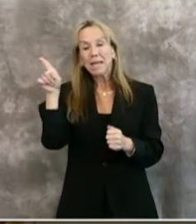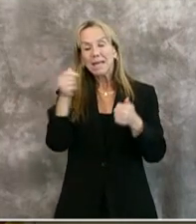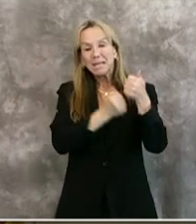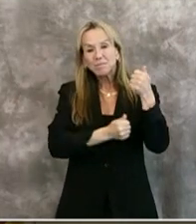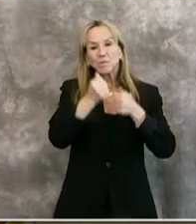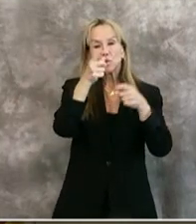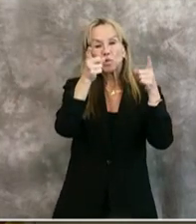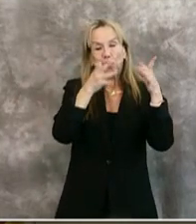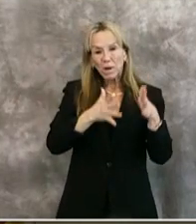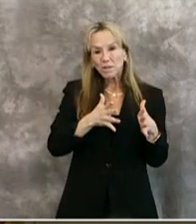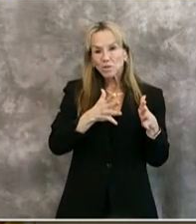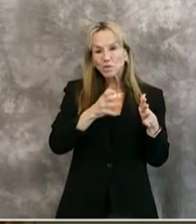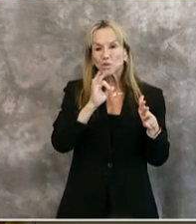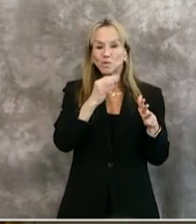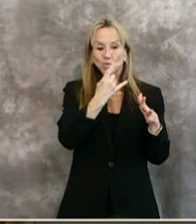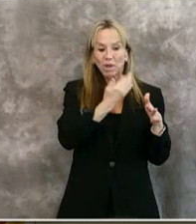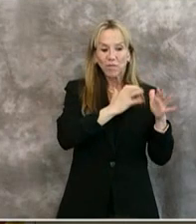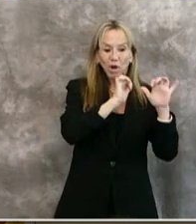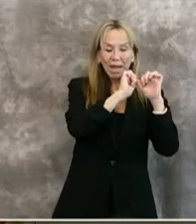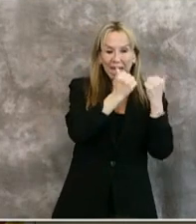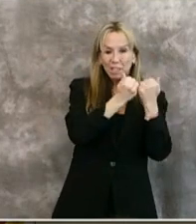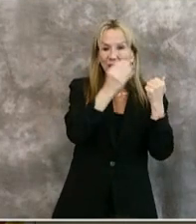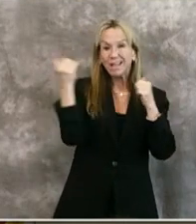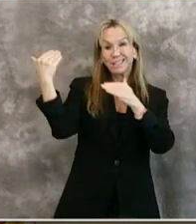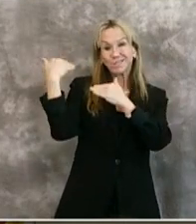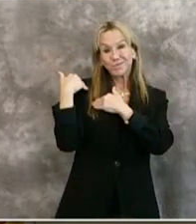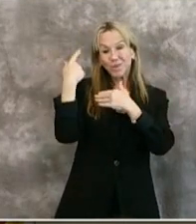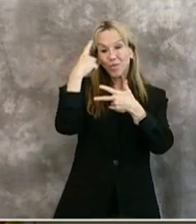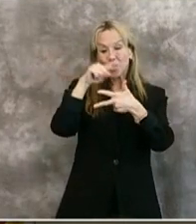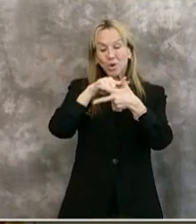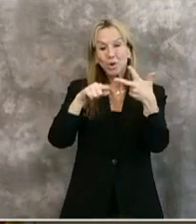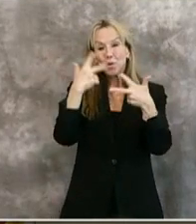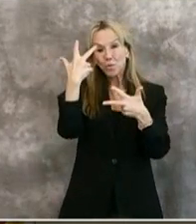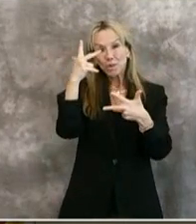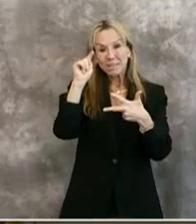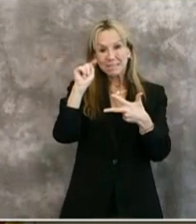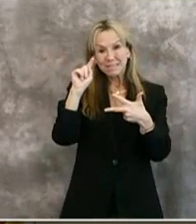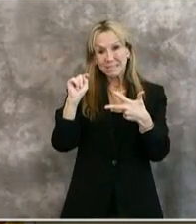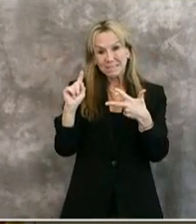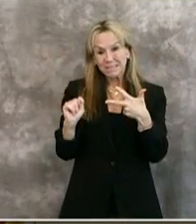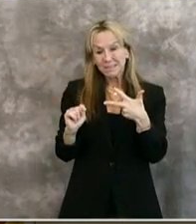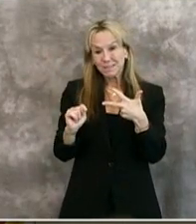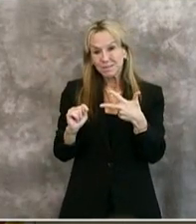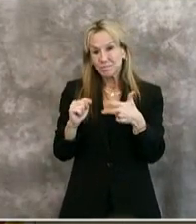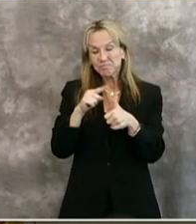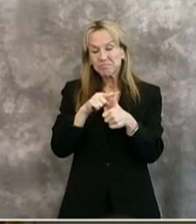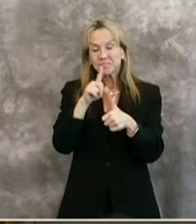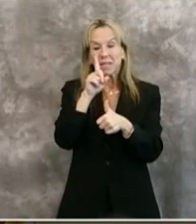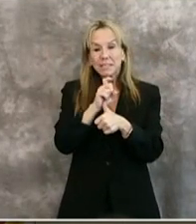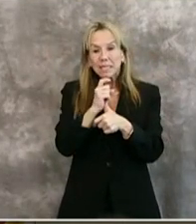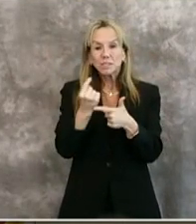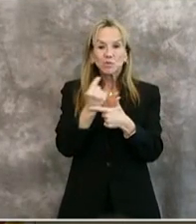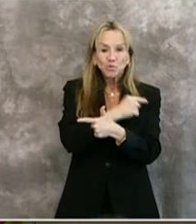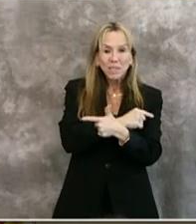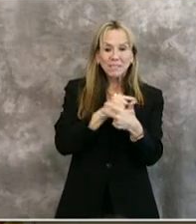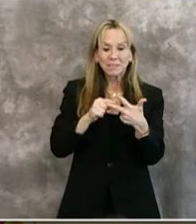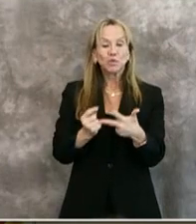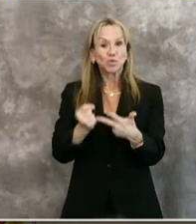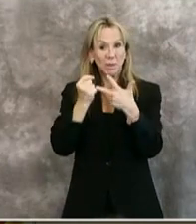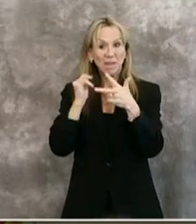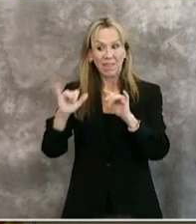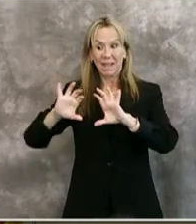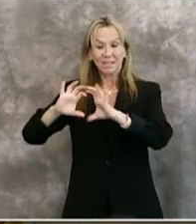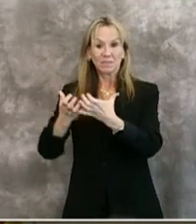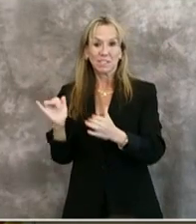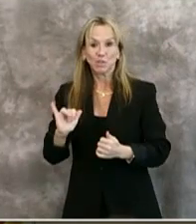Services Agency and is also in charge of our testing and tracing and treatment division, the T3 division.